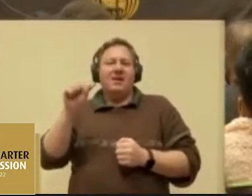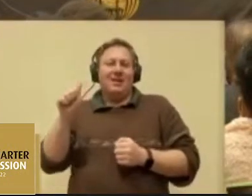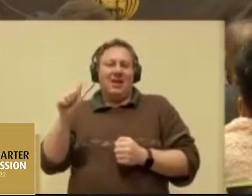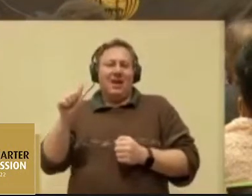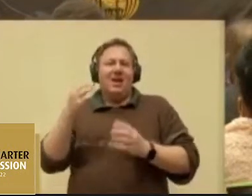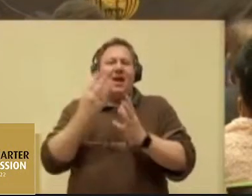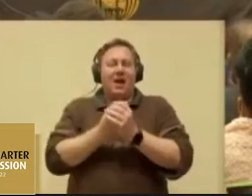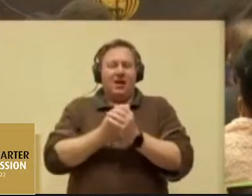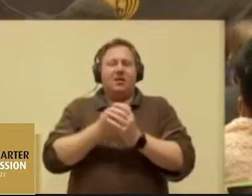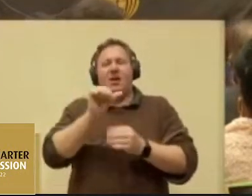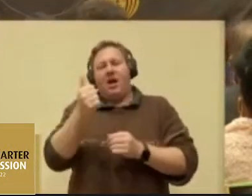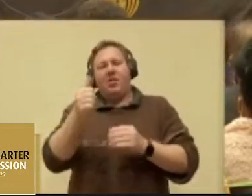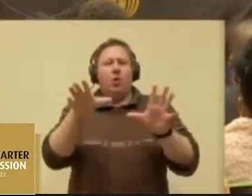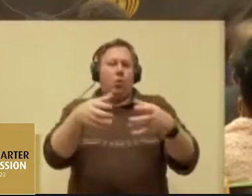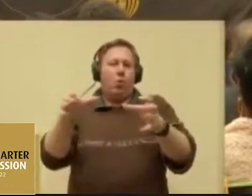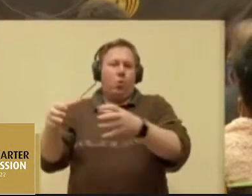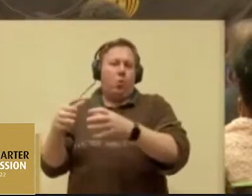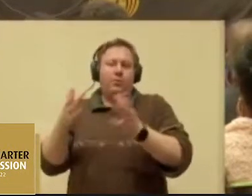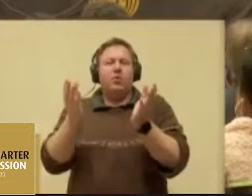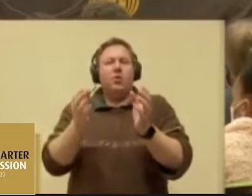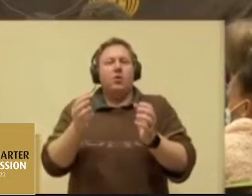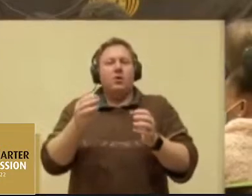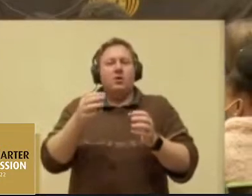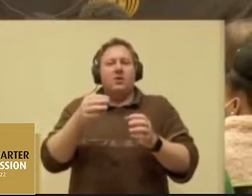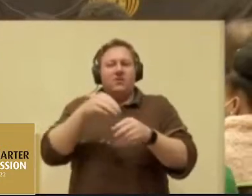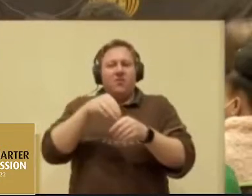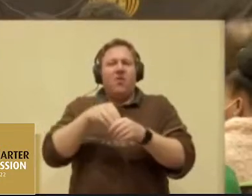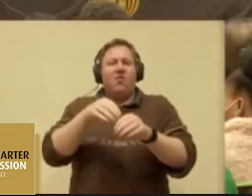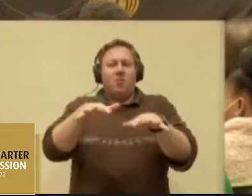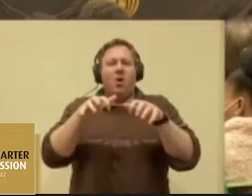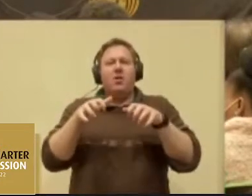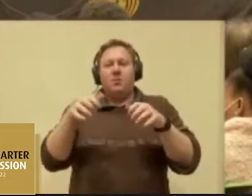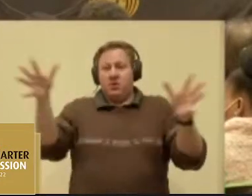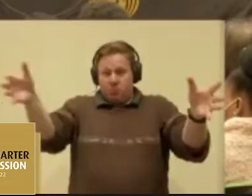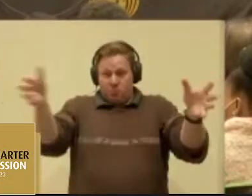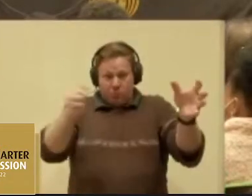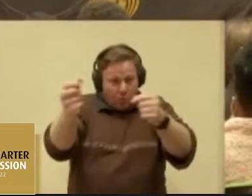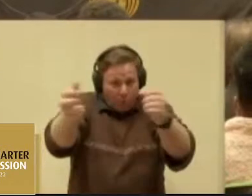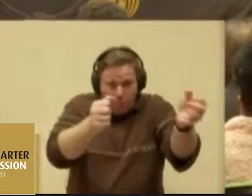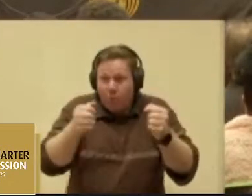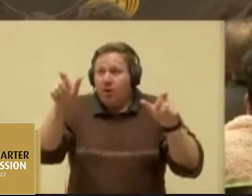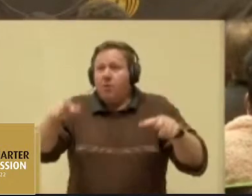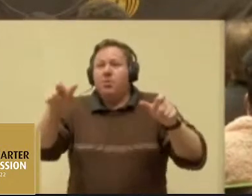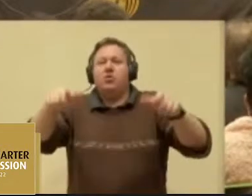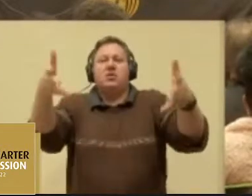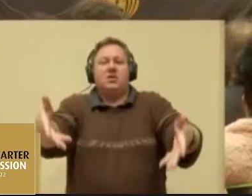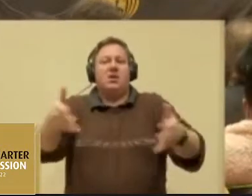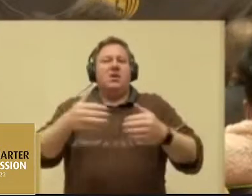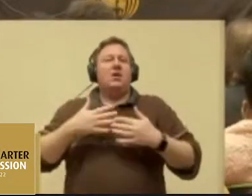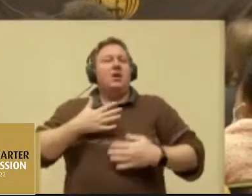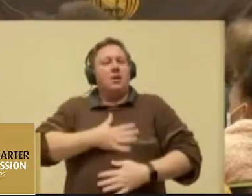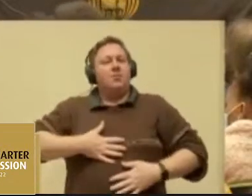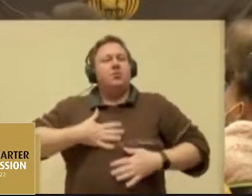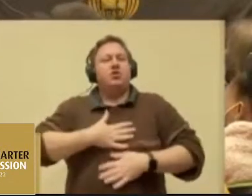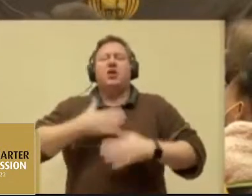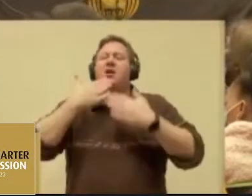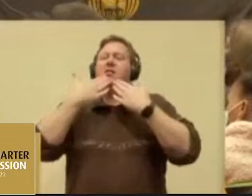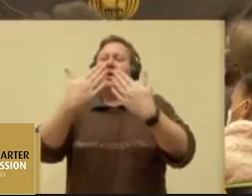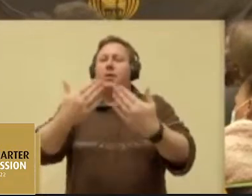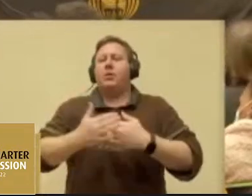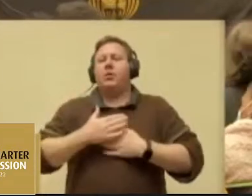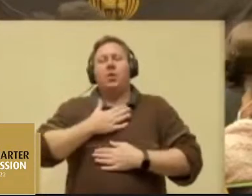women's formations that brought you here and we want to express our appreciation for that they want